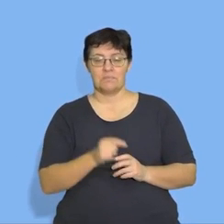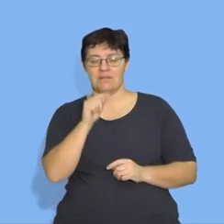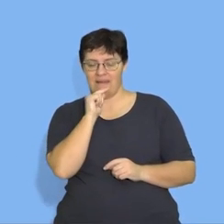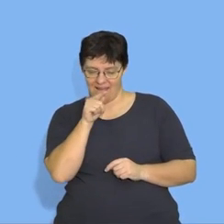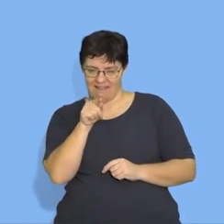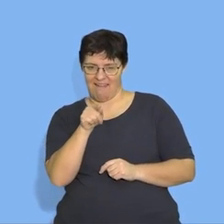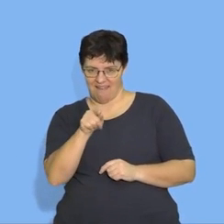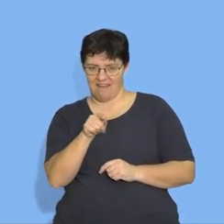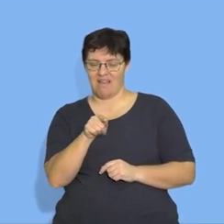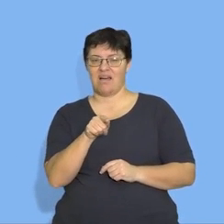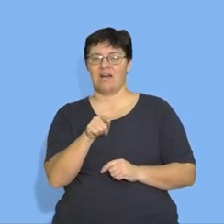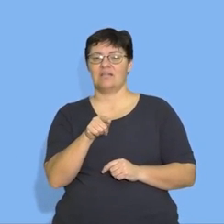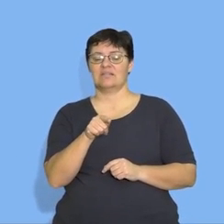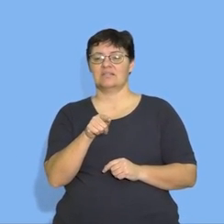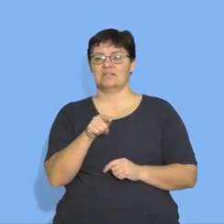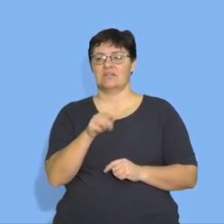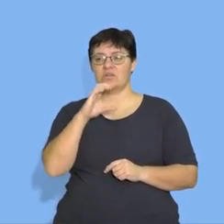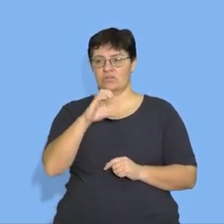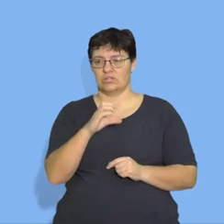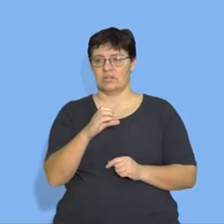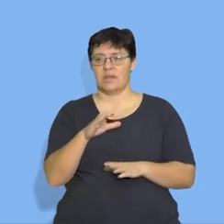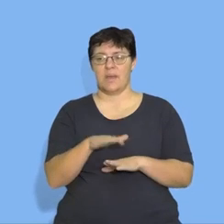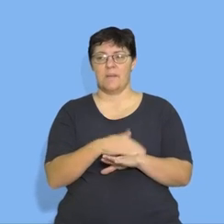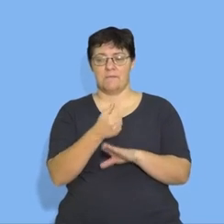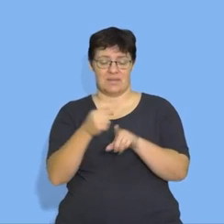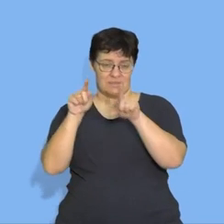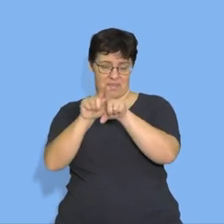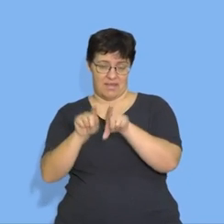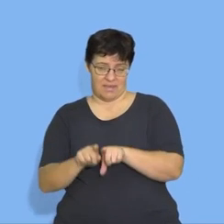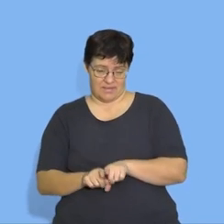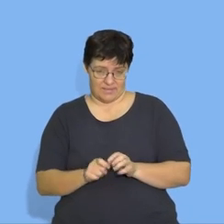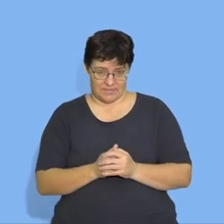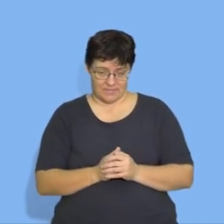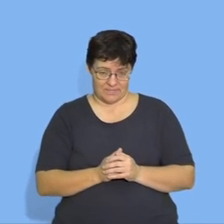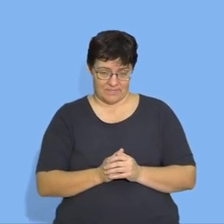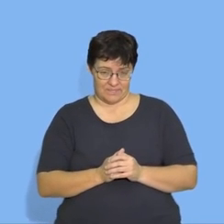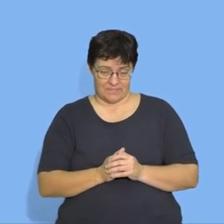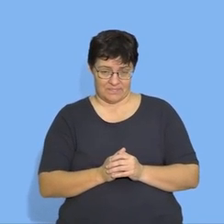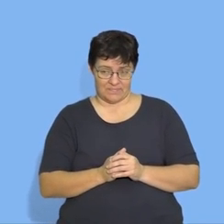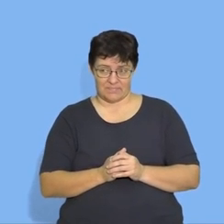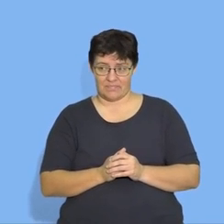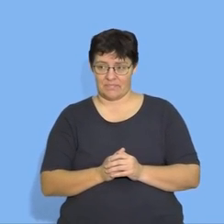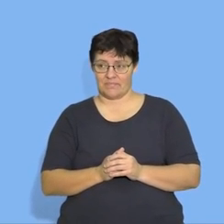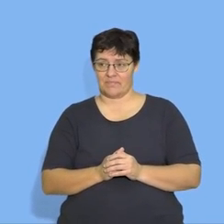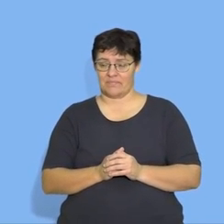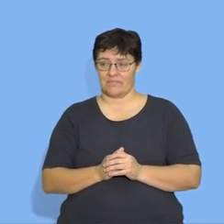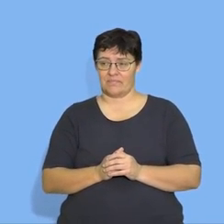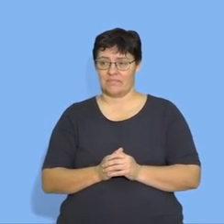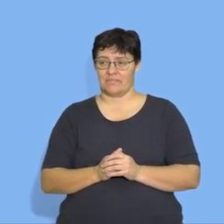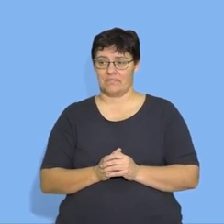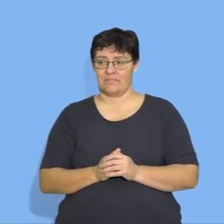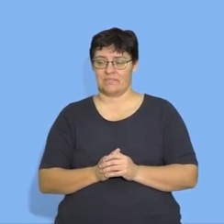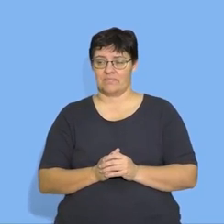pair, right? So this is an acid, and then this serves the role of a conjugate base, right?